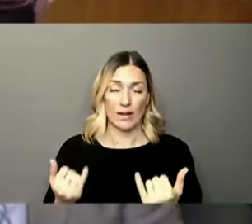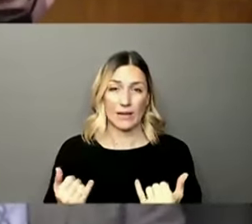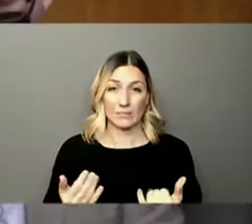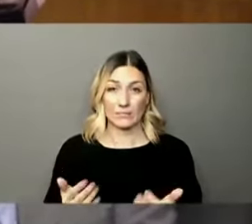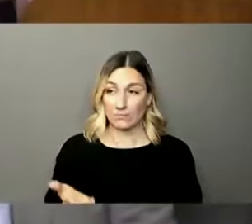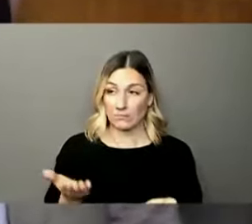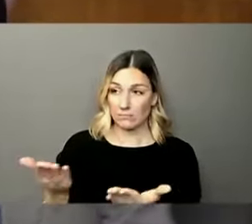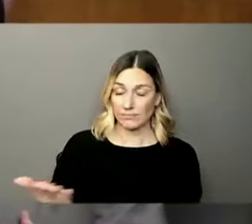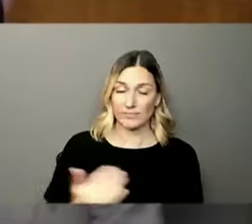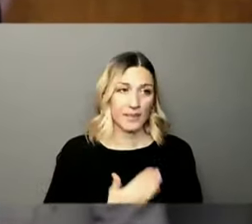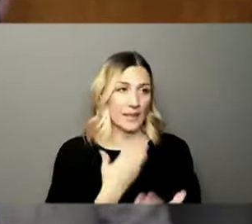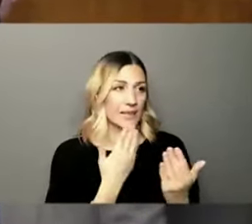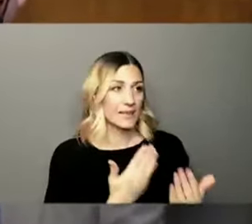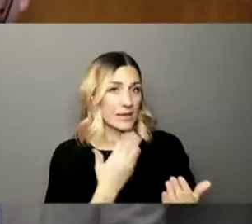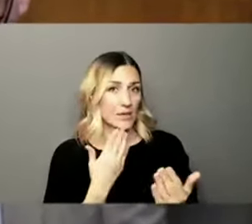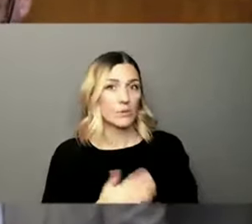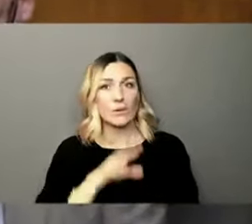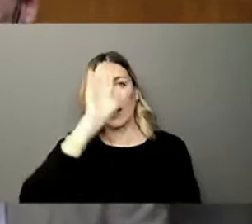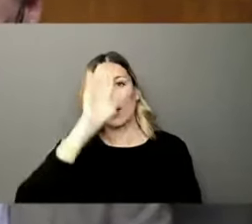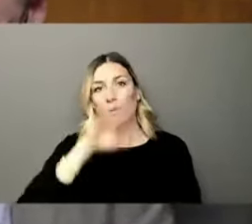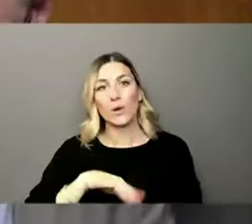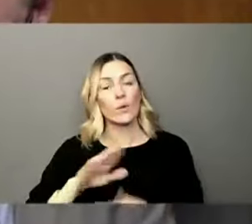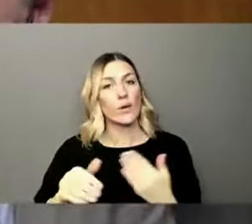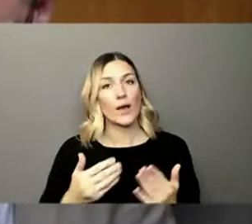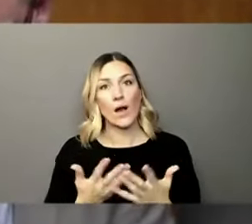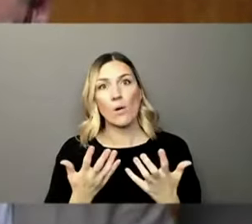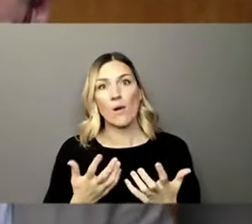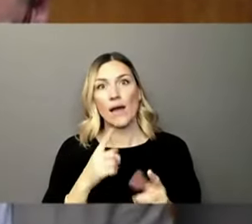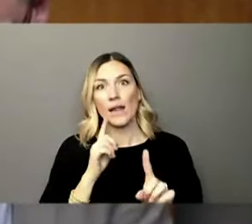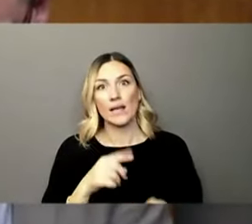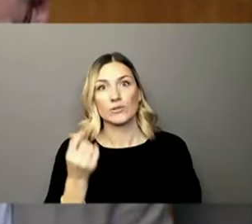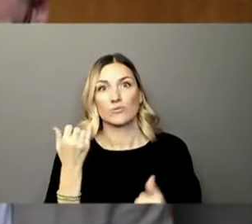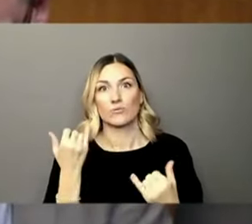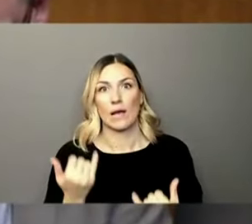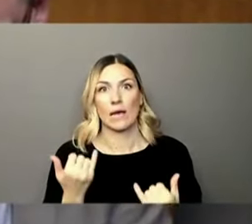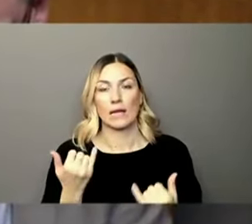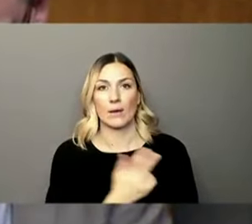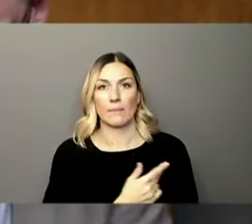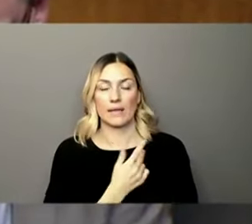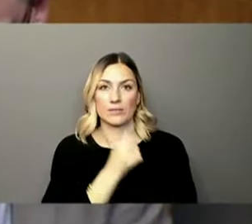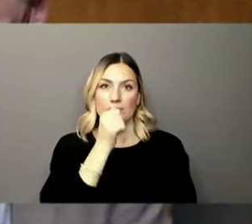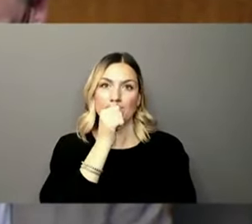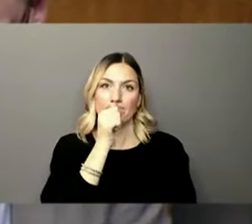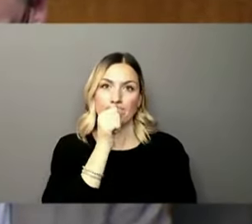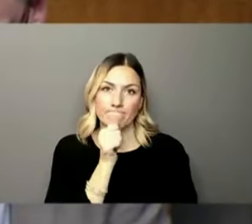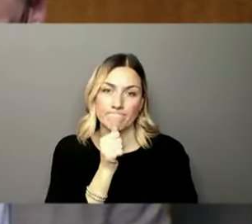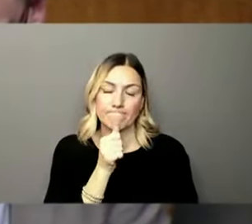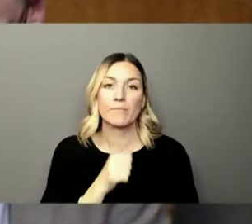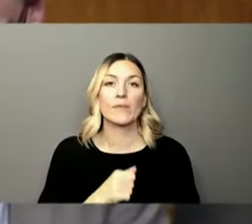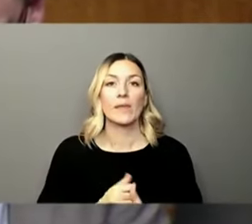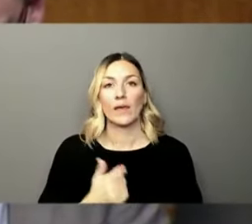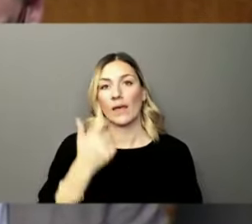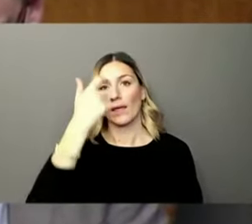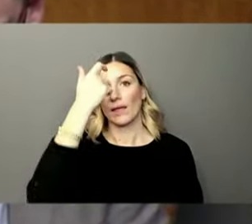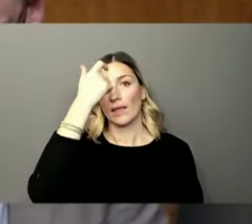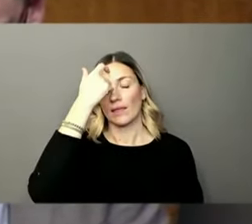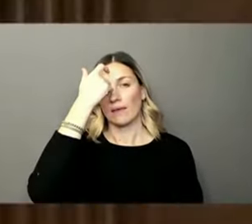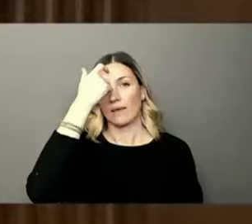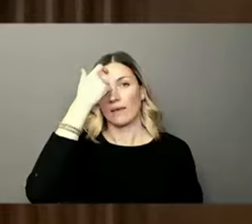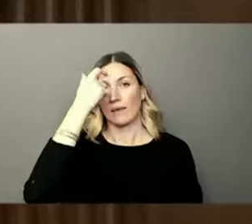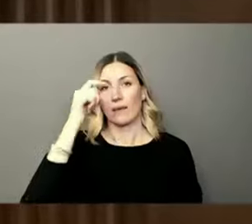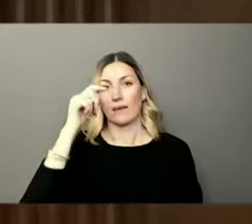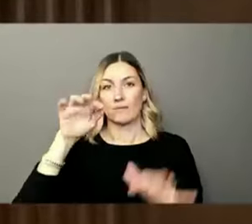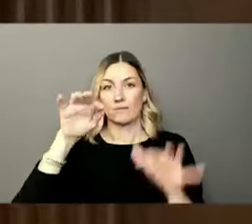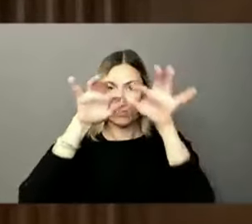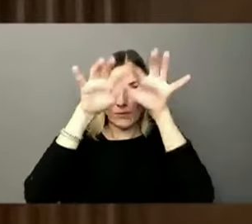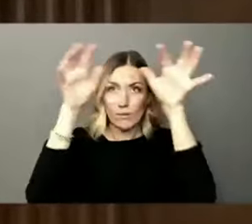you. Well, I know we all want answers yesterday because patients are suffering. I think looking globally and